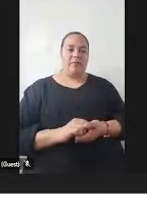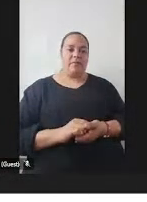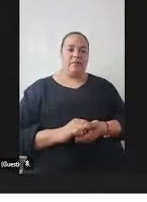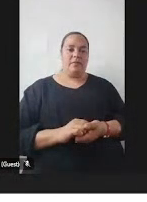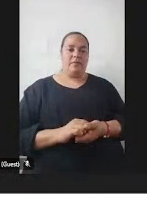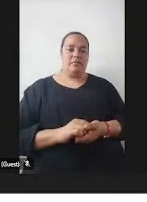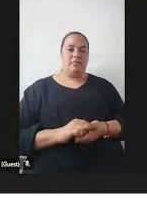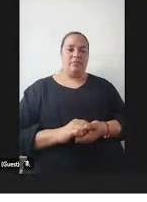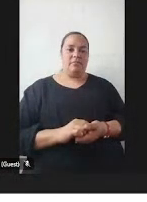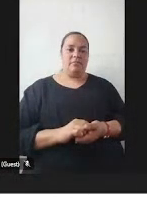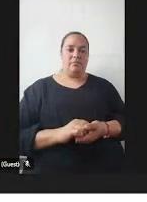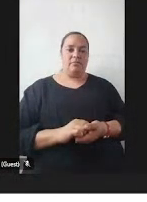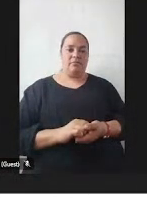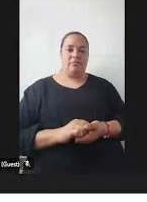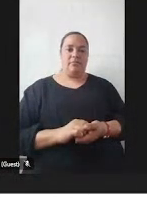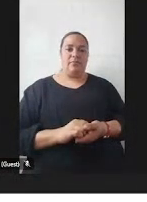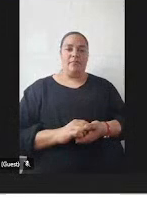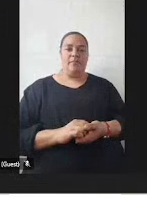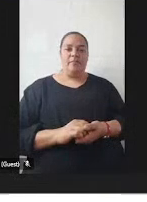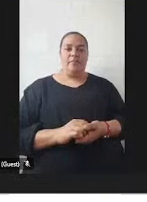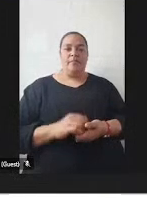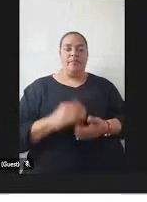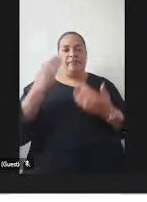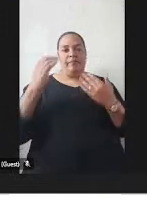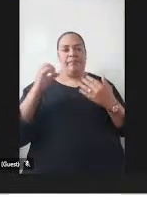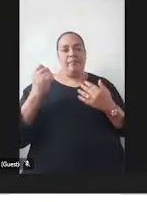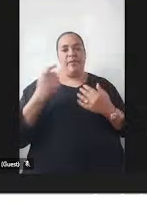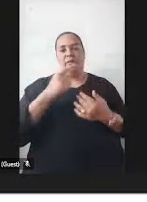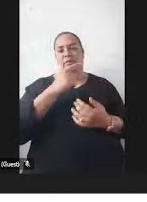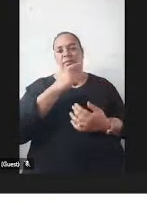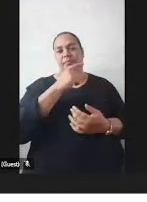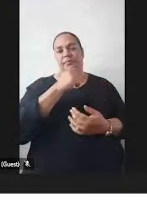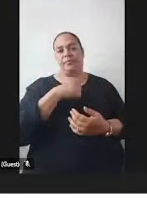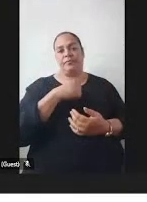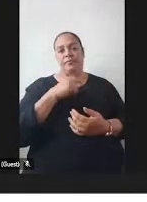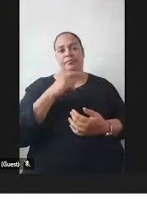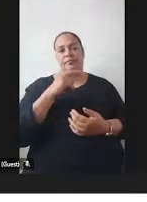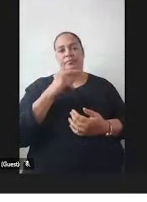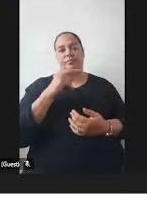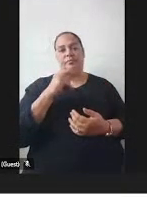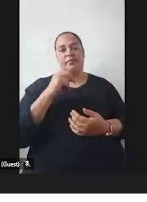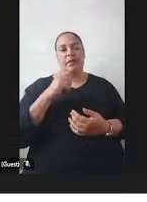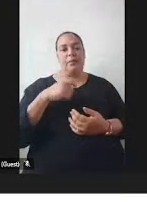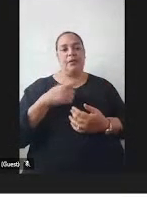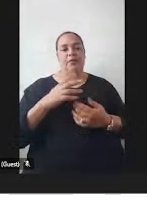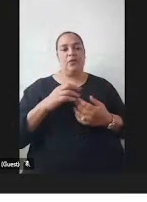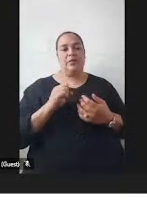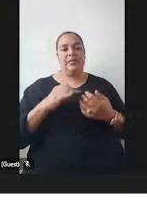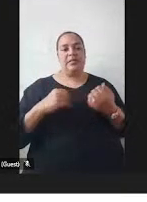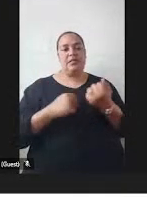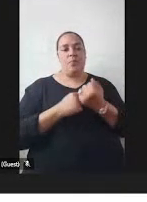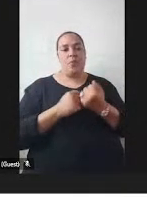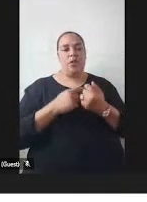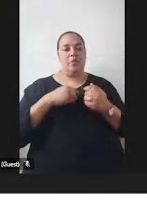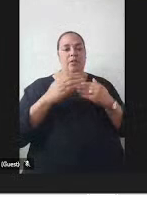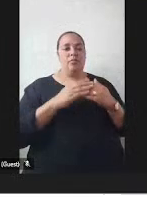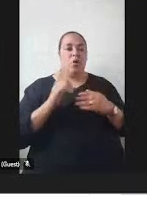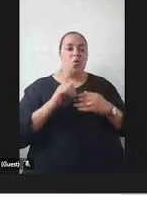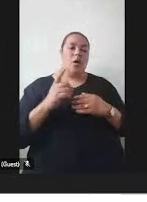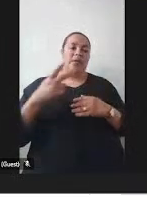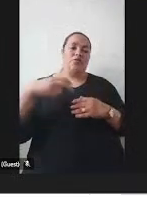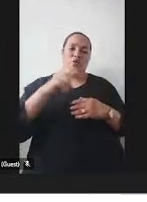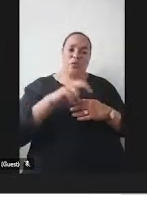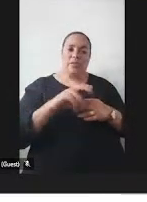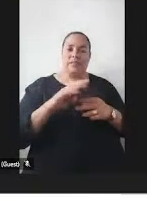I'll go next. Thank you very much. Afternoon, Yilvan Skolpak. I'm the Chief Director for Sector Support. So I look after tourism